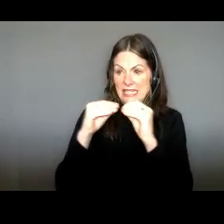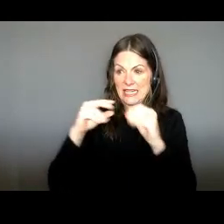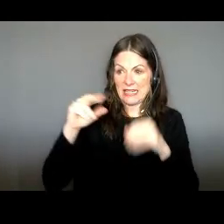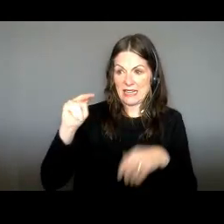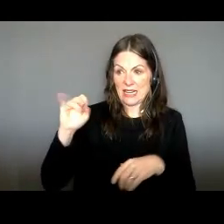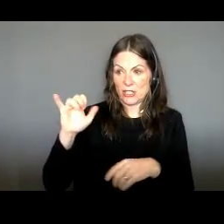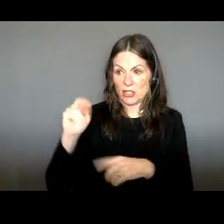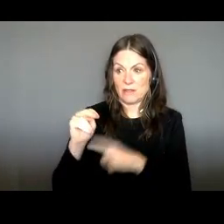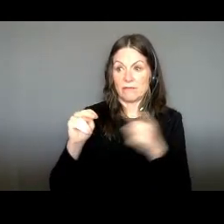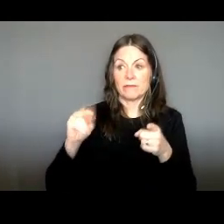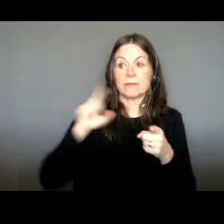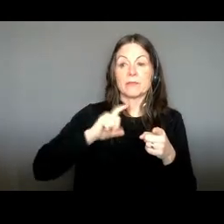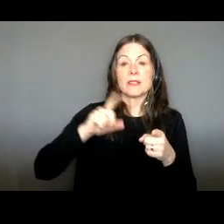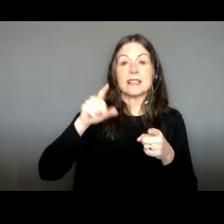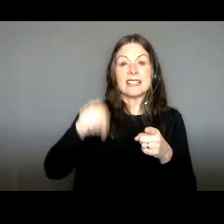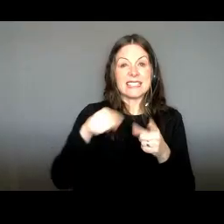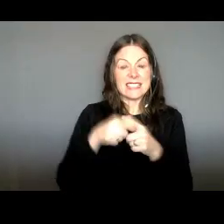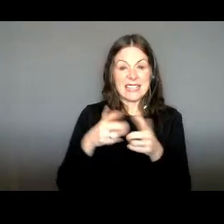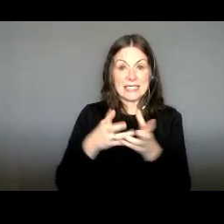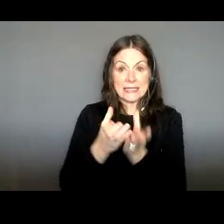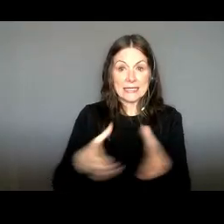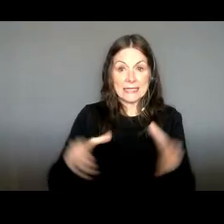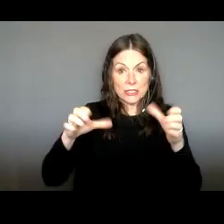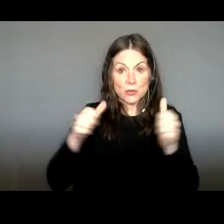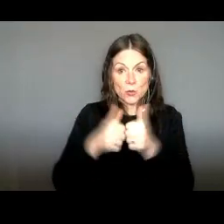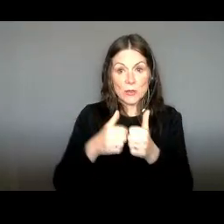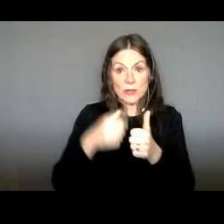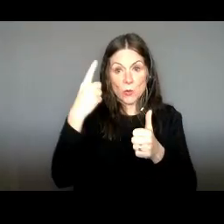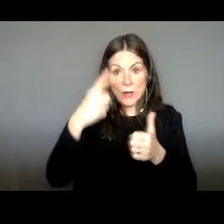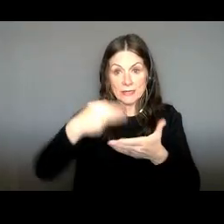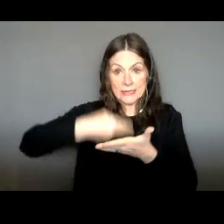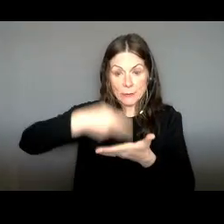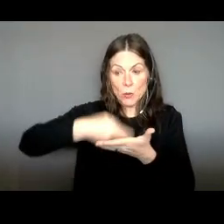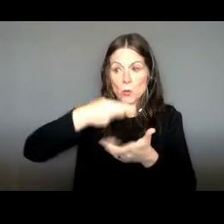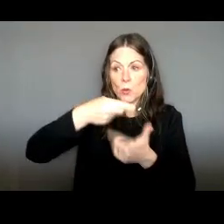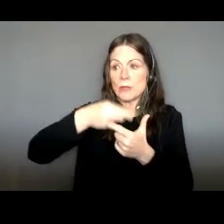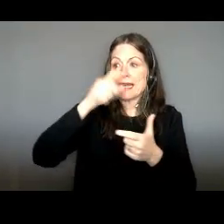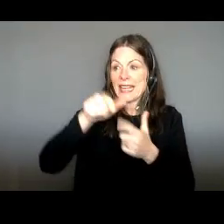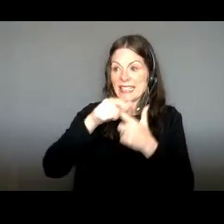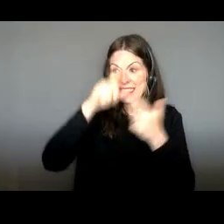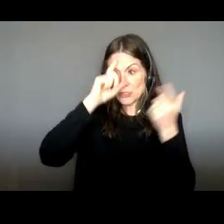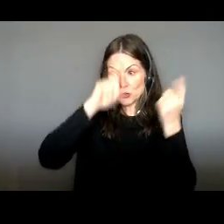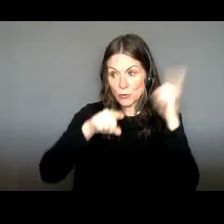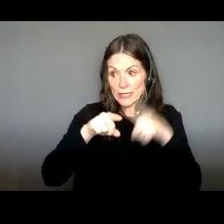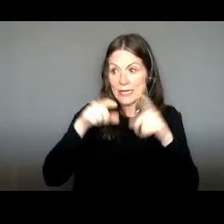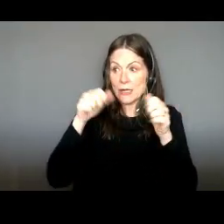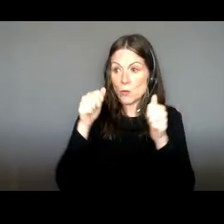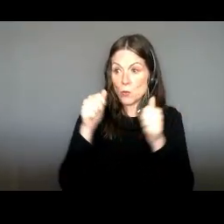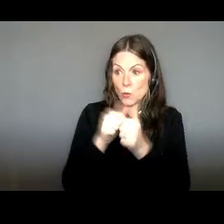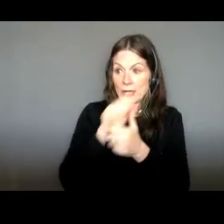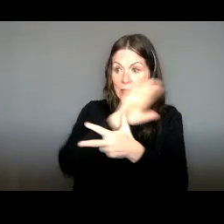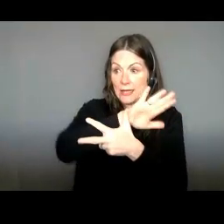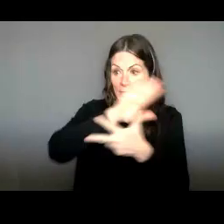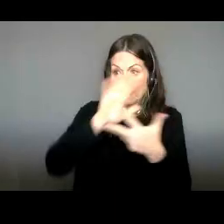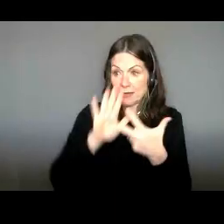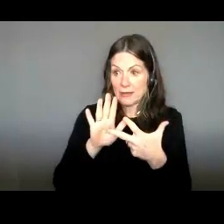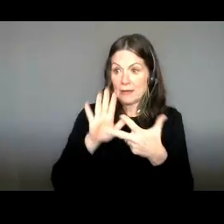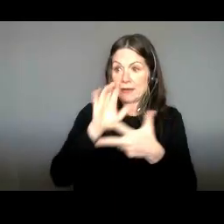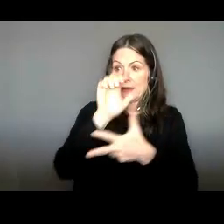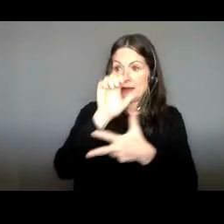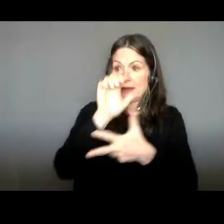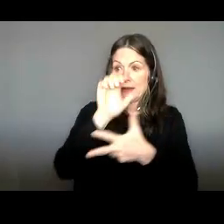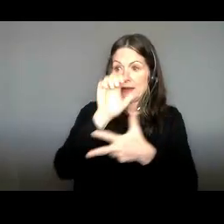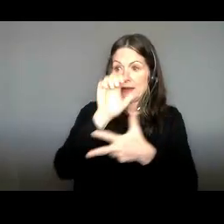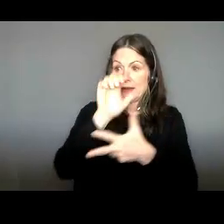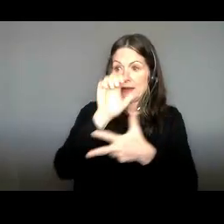with one spoon is a treaty between the Anishinaabe, Mississaugas, and Haudenosaunee that bound them to share their territory and protect the